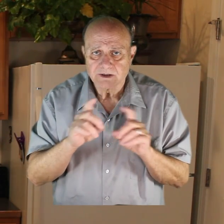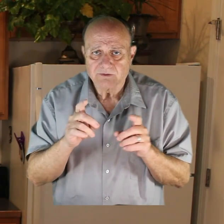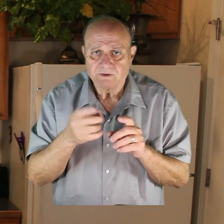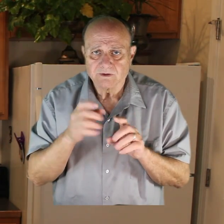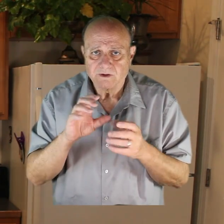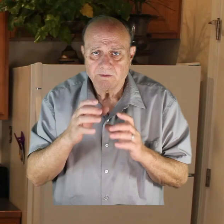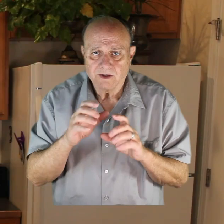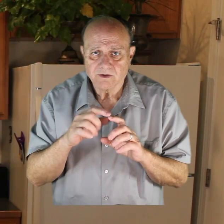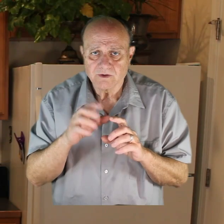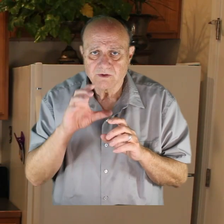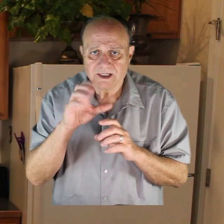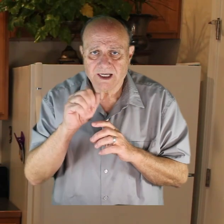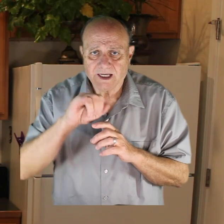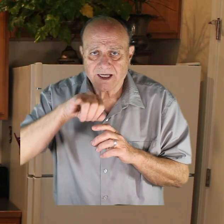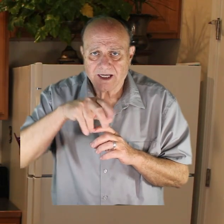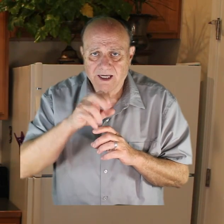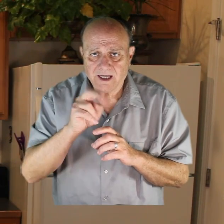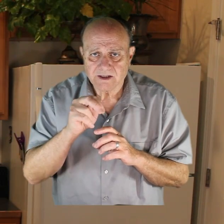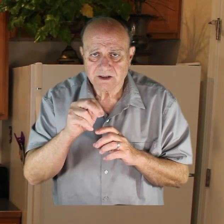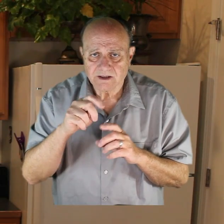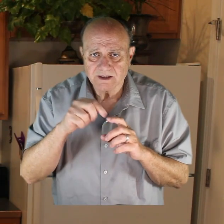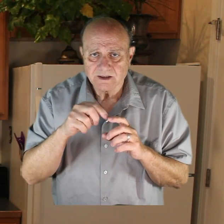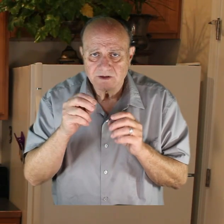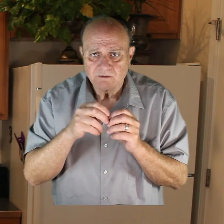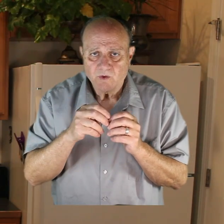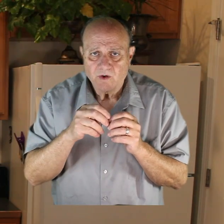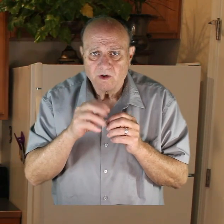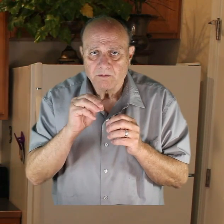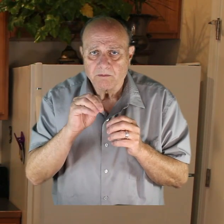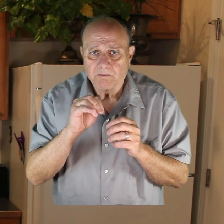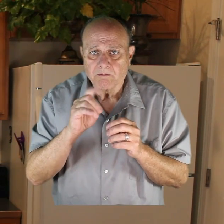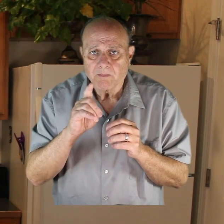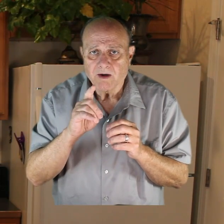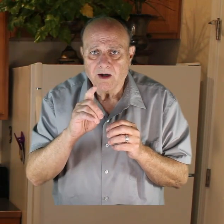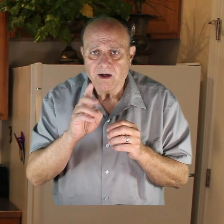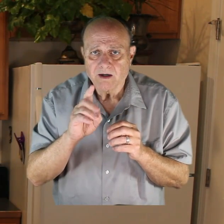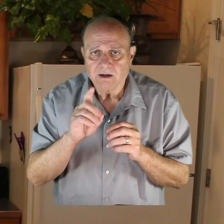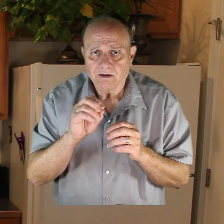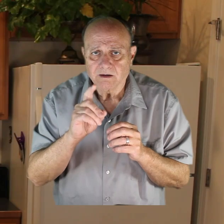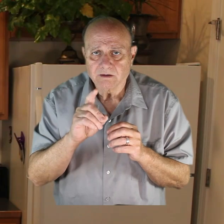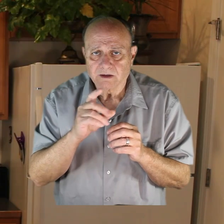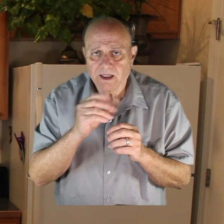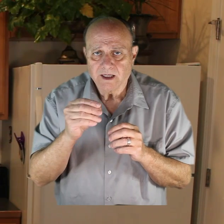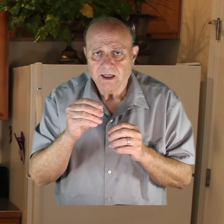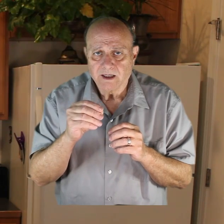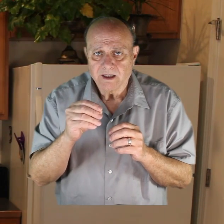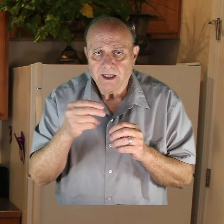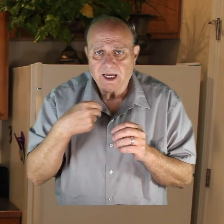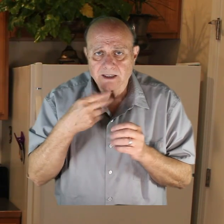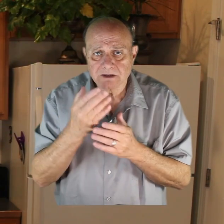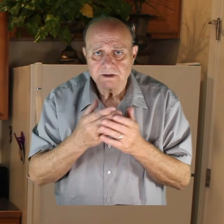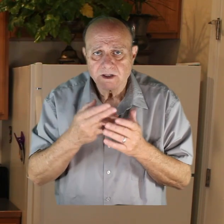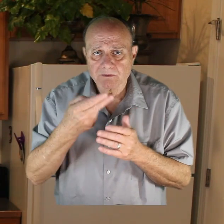than the Cajun mix, which is mostly pepper. This is a little more mild on the heat side, and it also